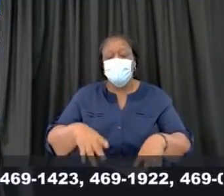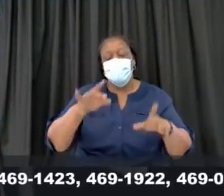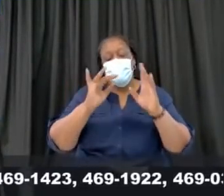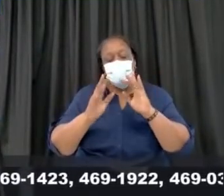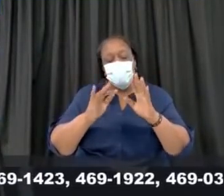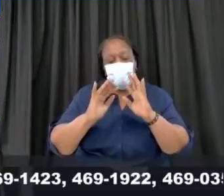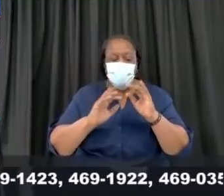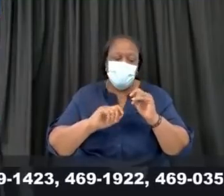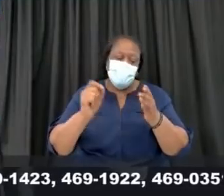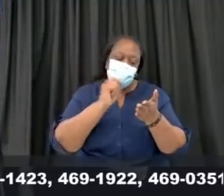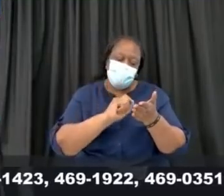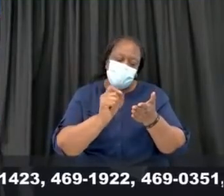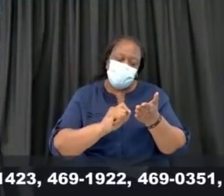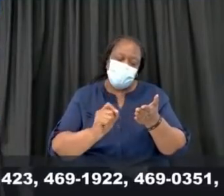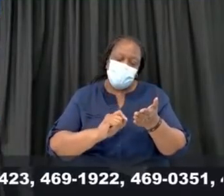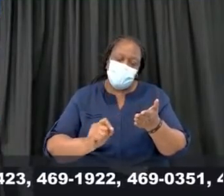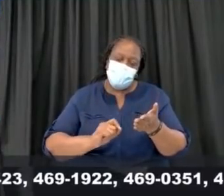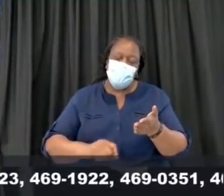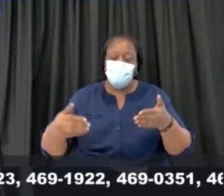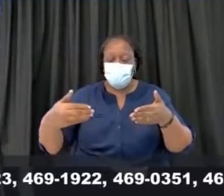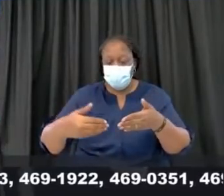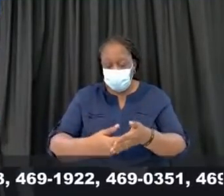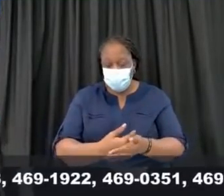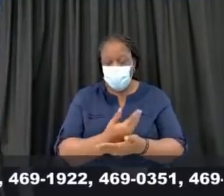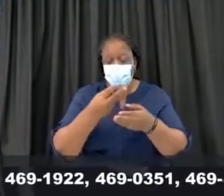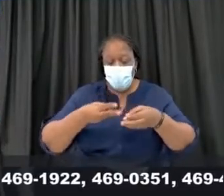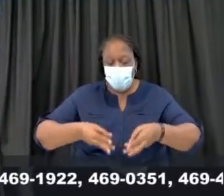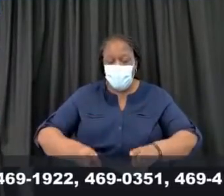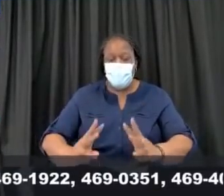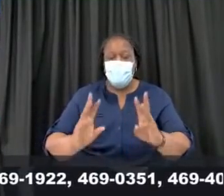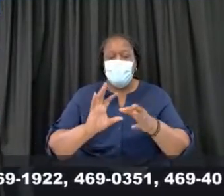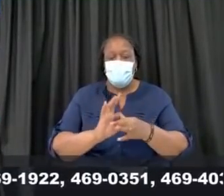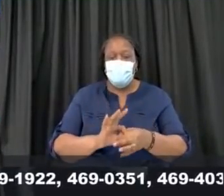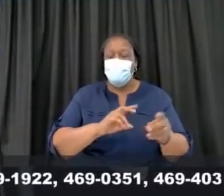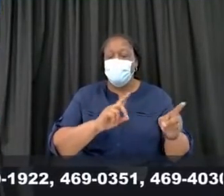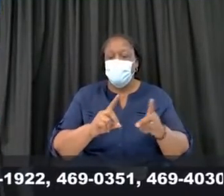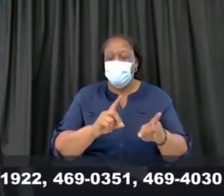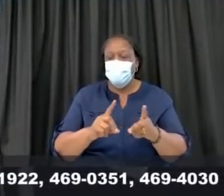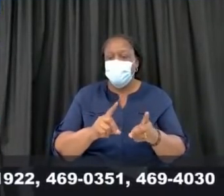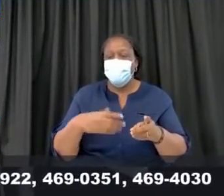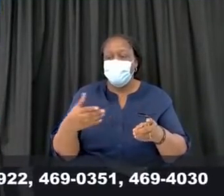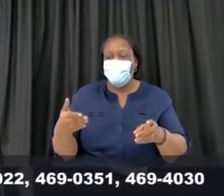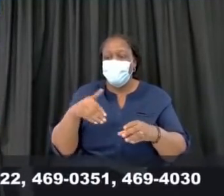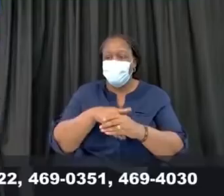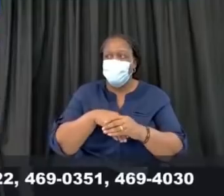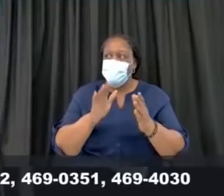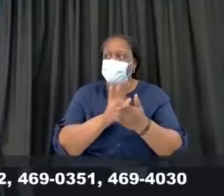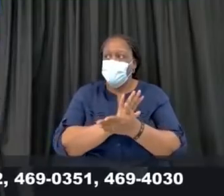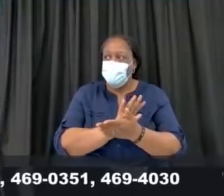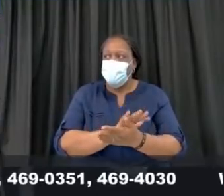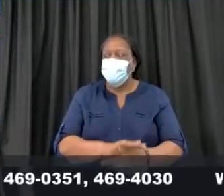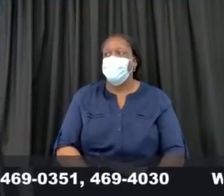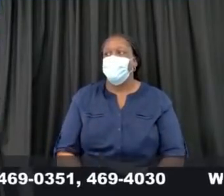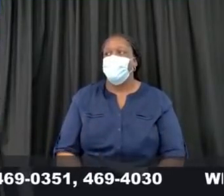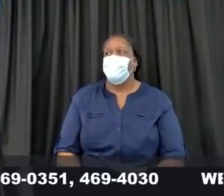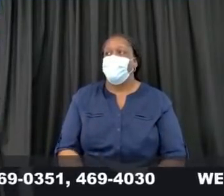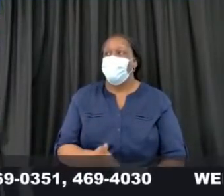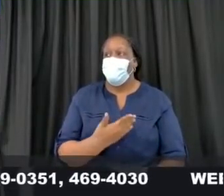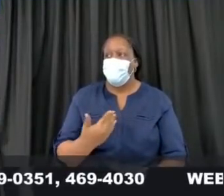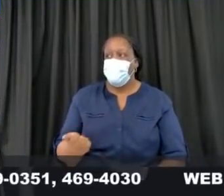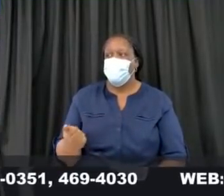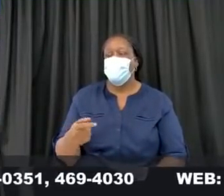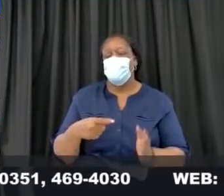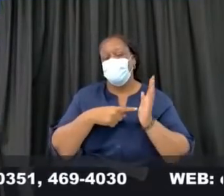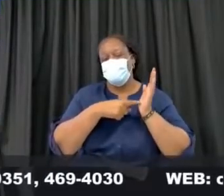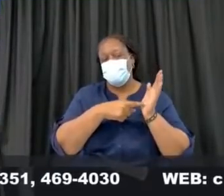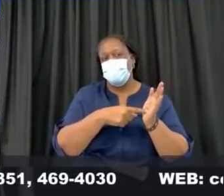continue to revise these protocols. We then take a look at these protocols in a wholesome way, and we advise